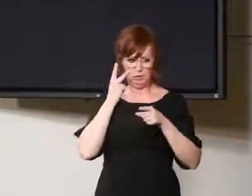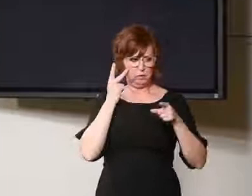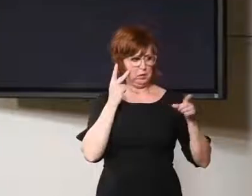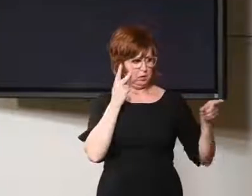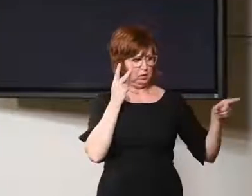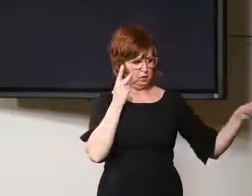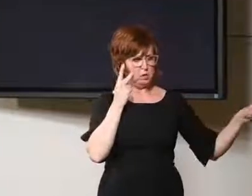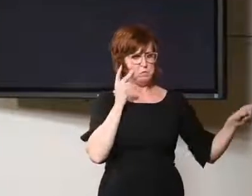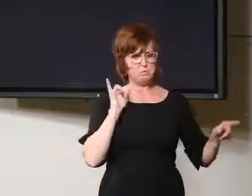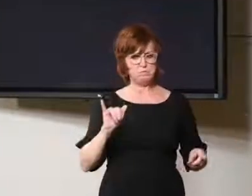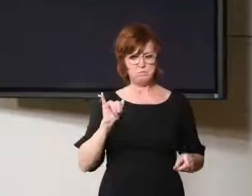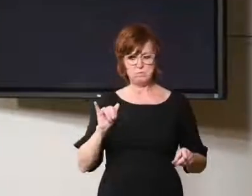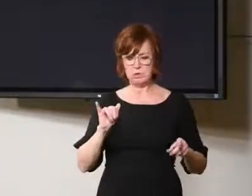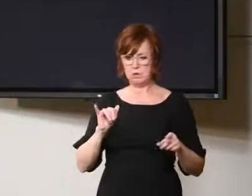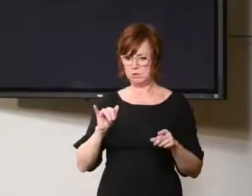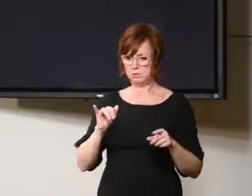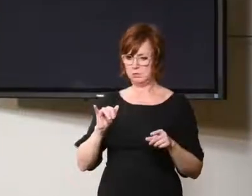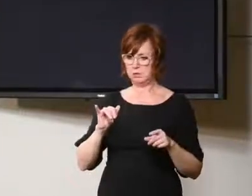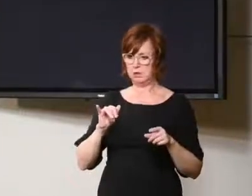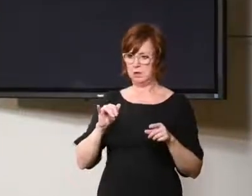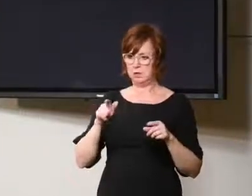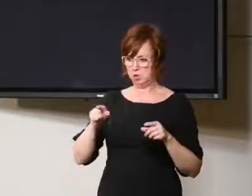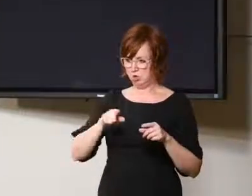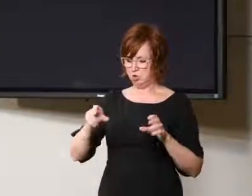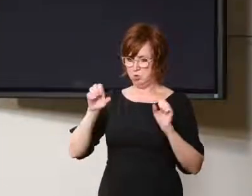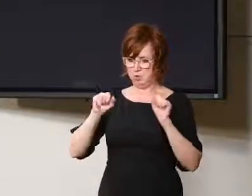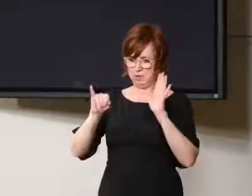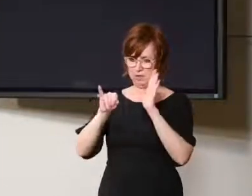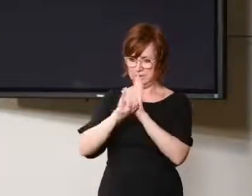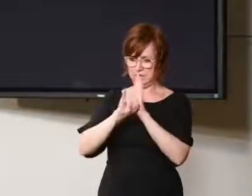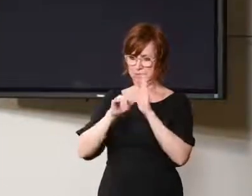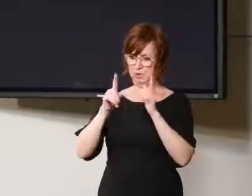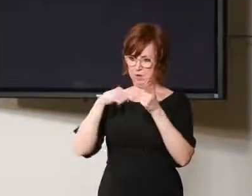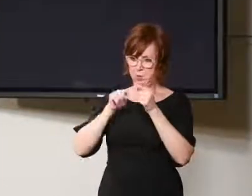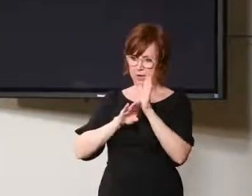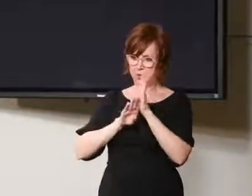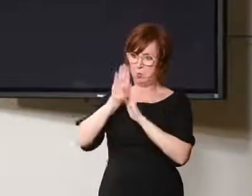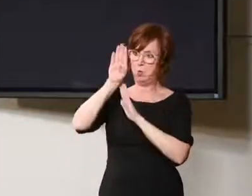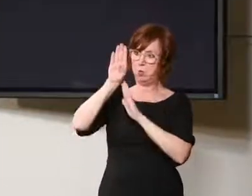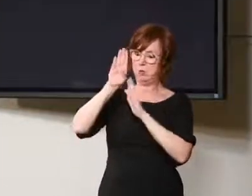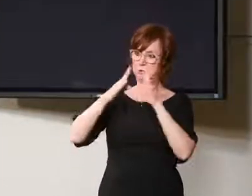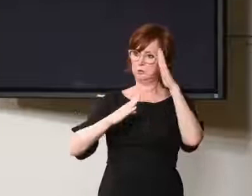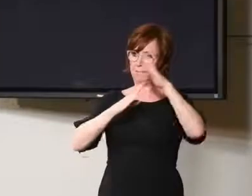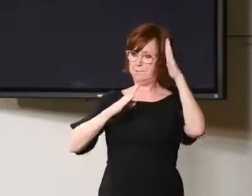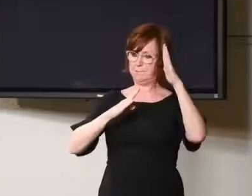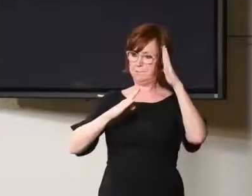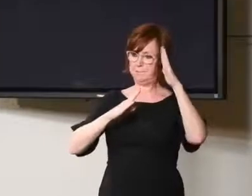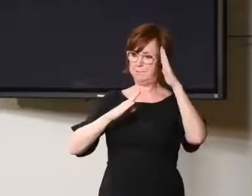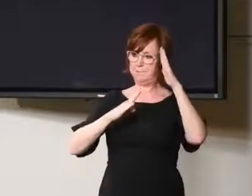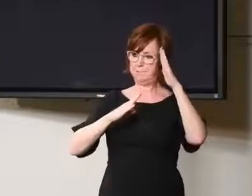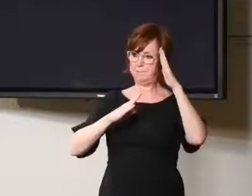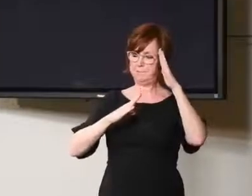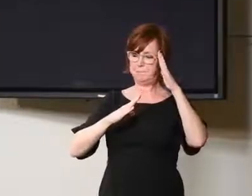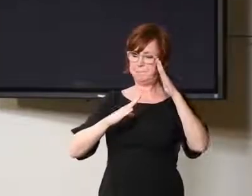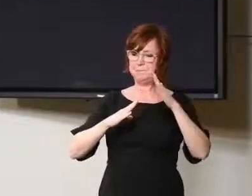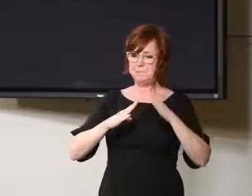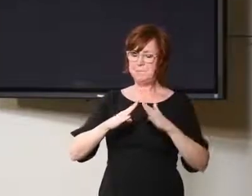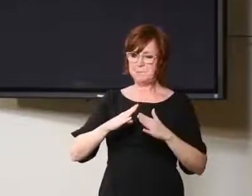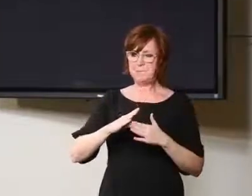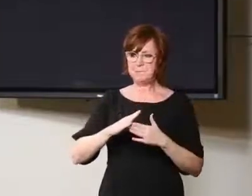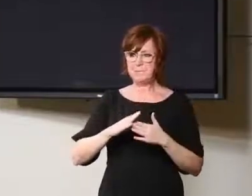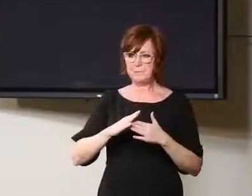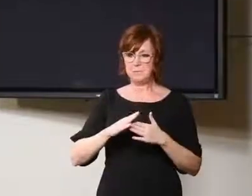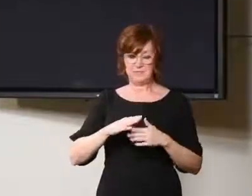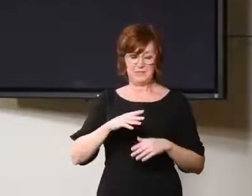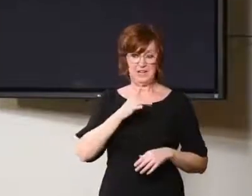when we may be looking at a peak, if you will. And I don't know if we're quite that far here in the province of Saskatchewan